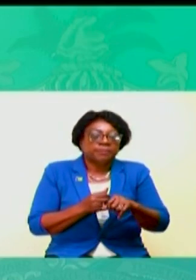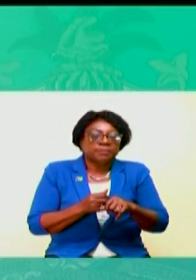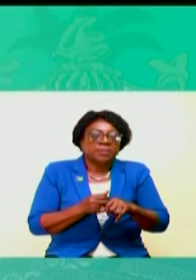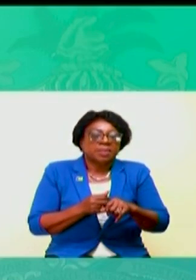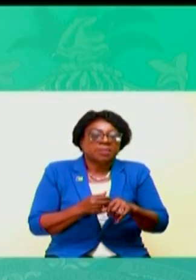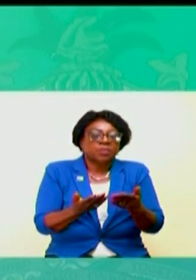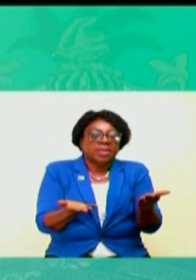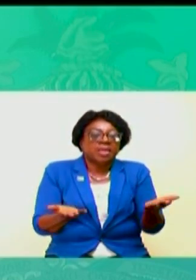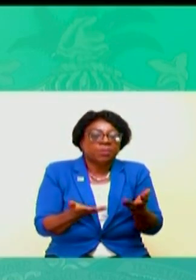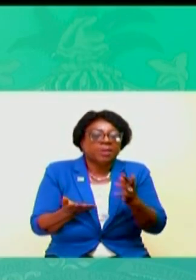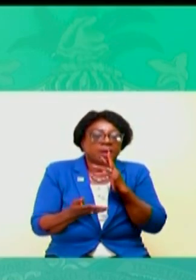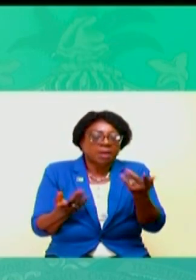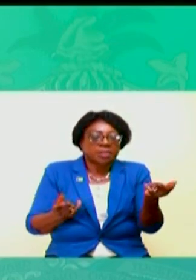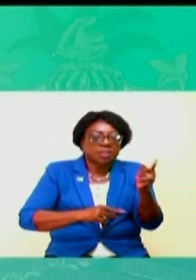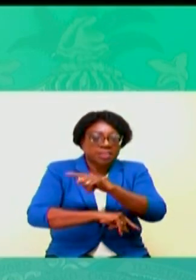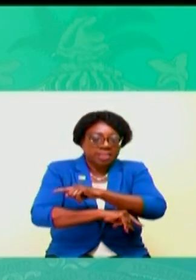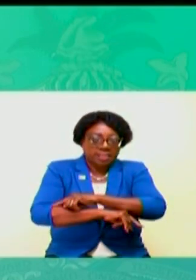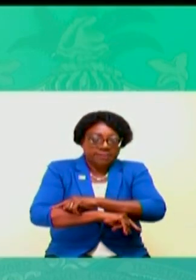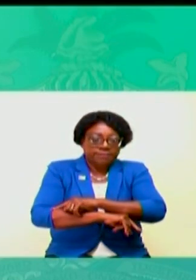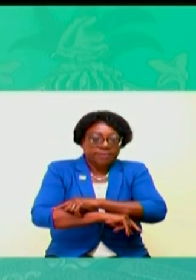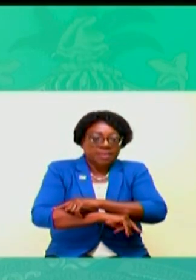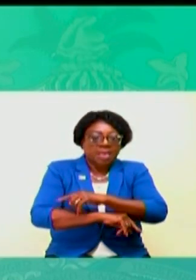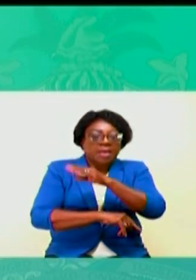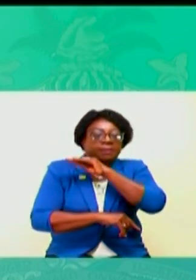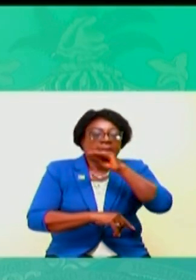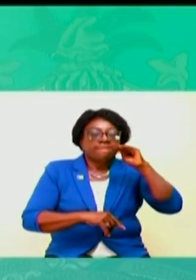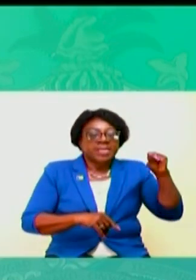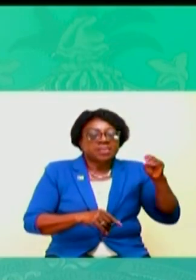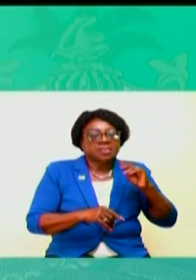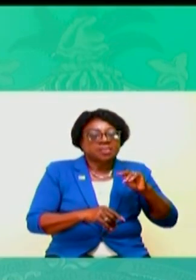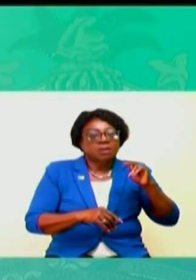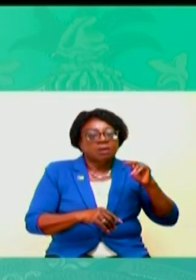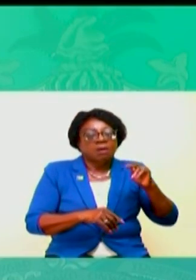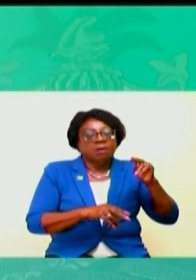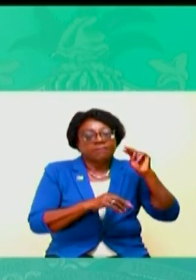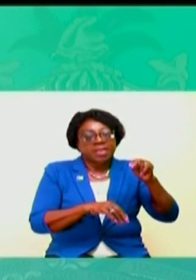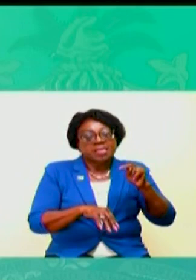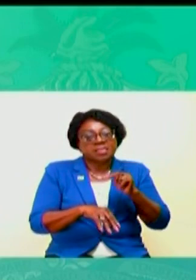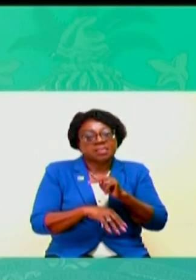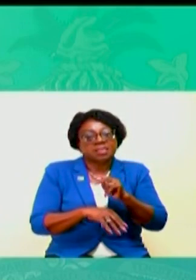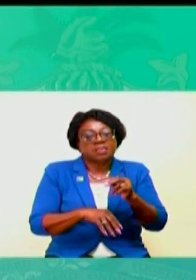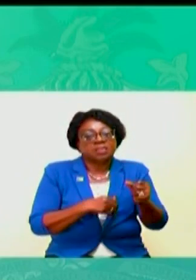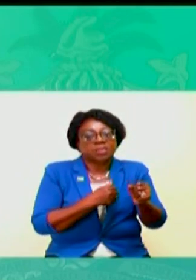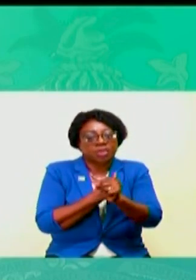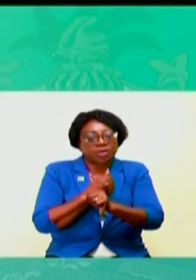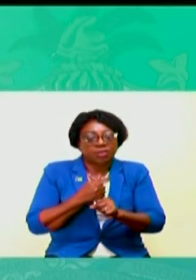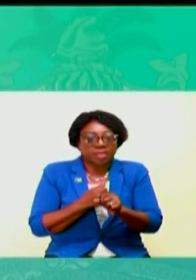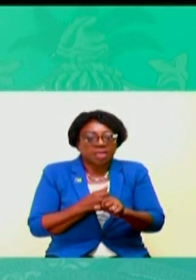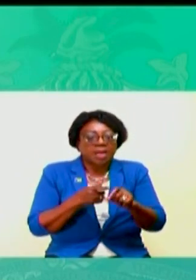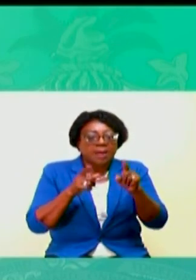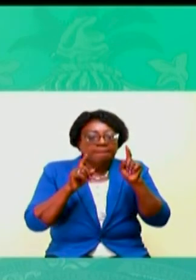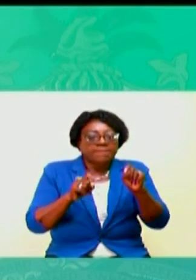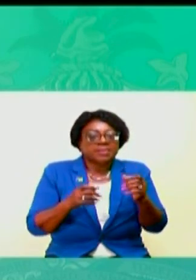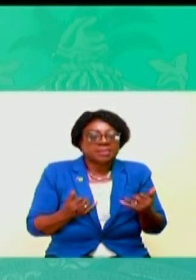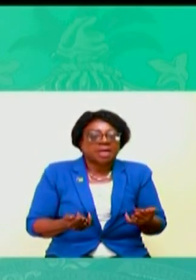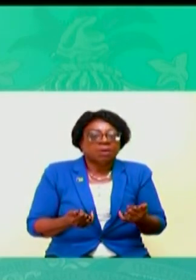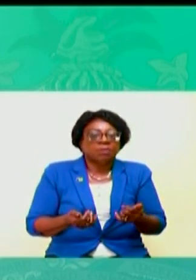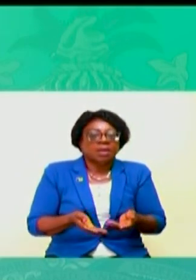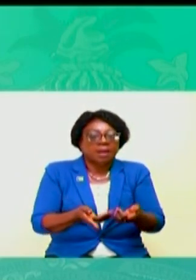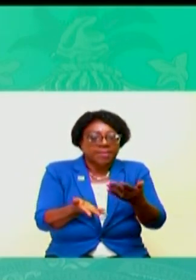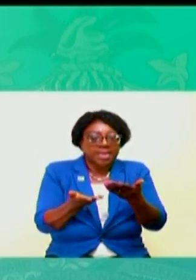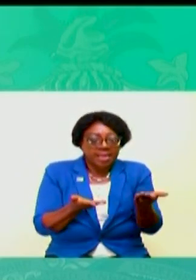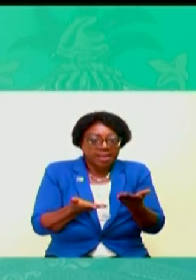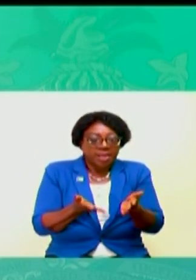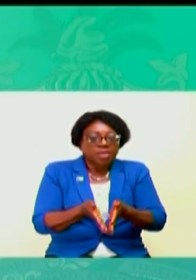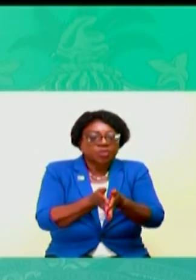today. The Minister of National Security must now come to this honorable house to ask for money to